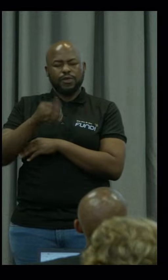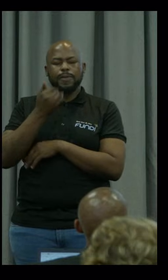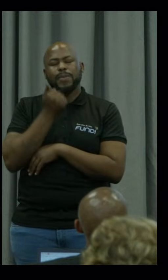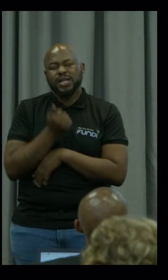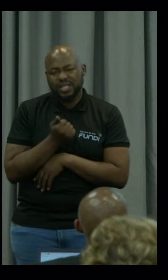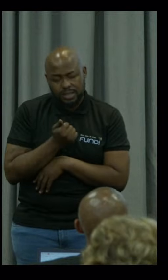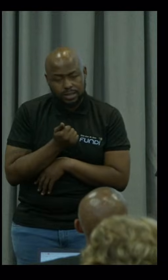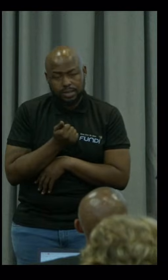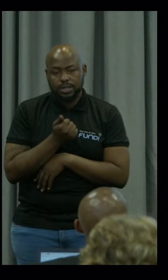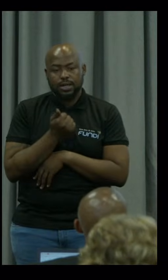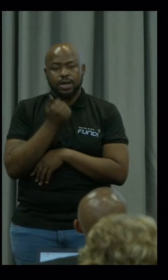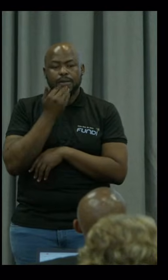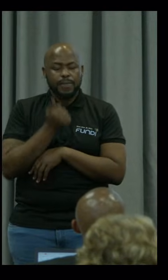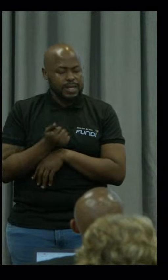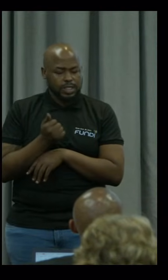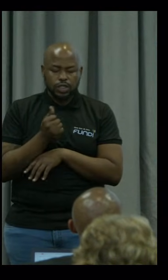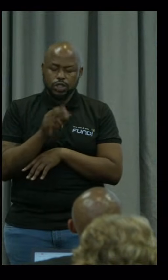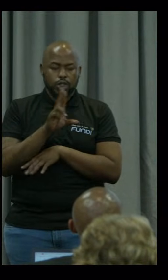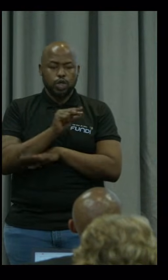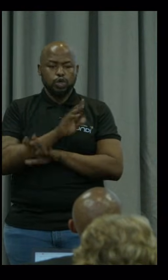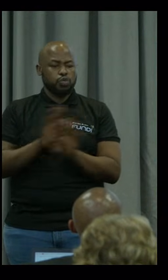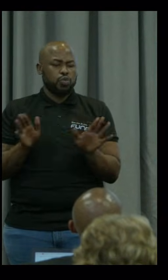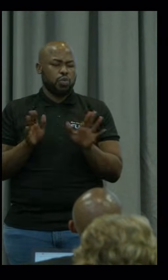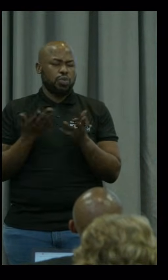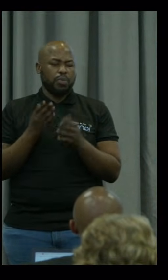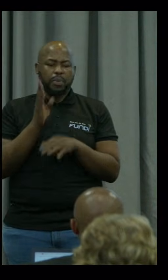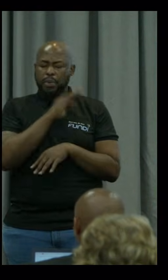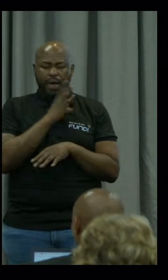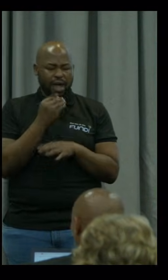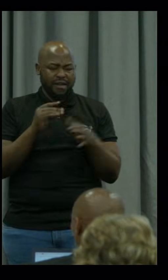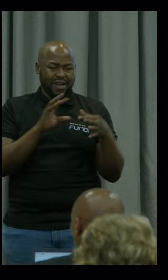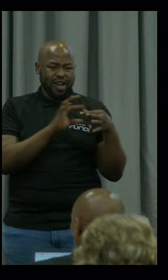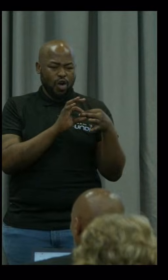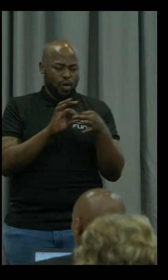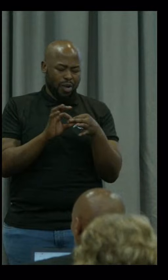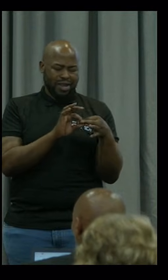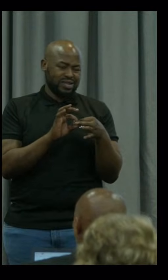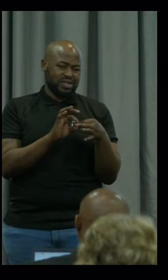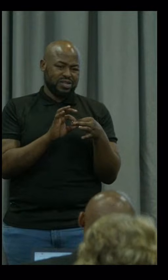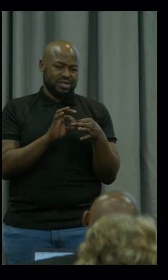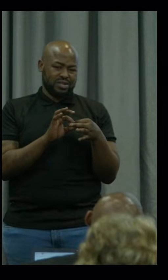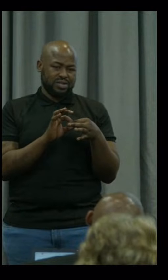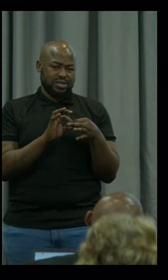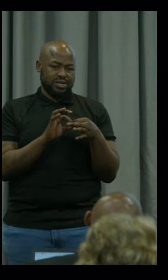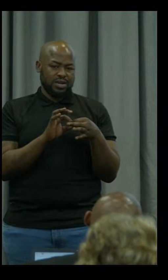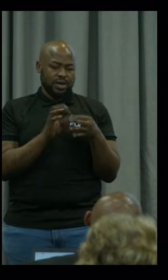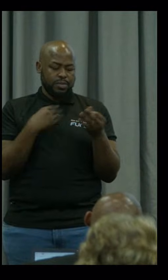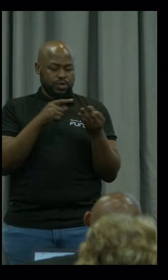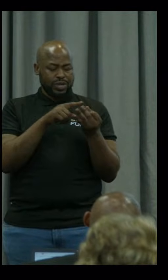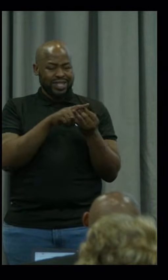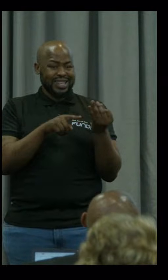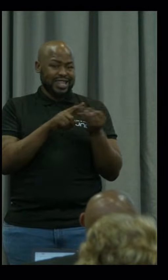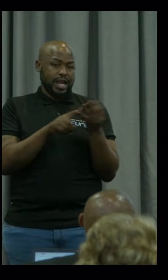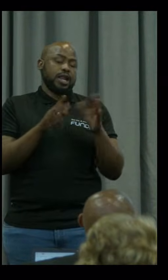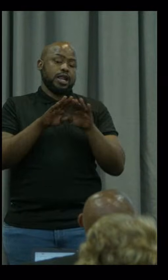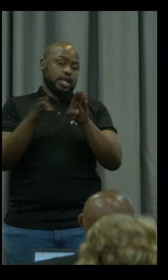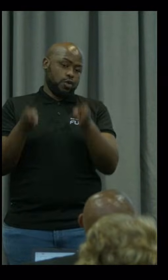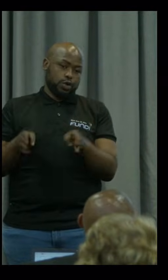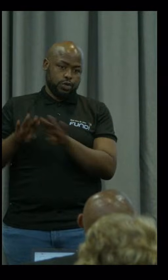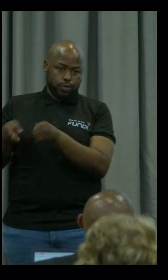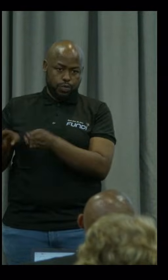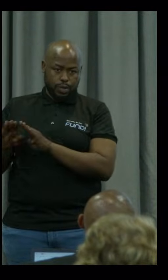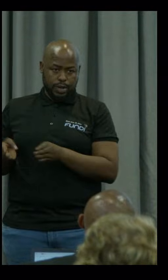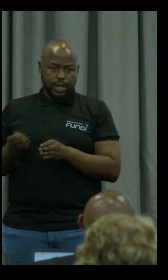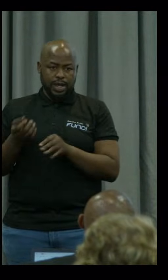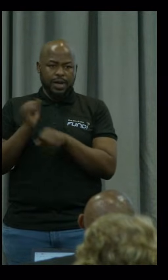please. There's no collaboration or very little between these directorates. And it